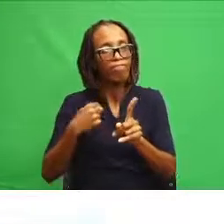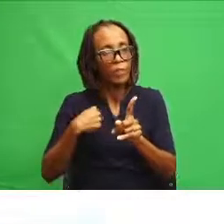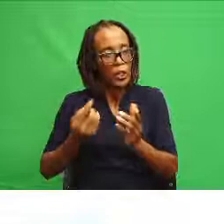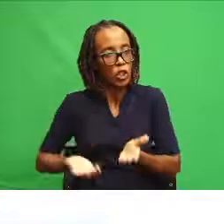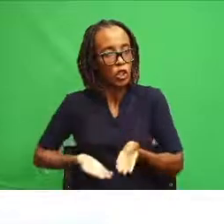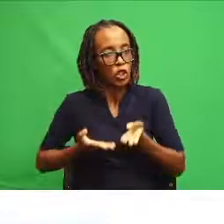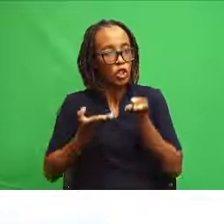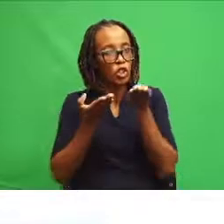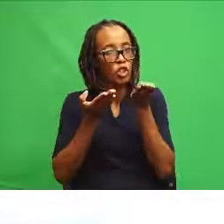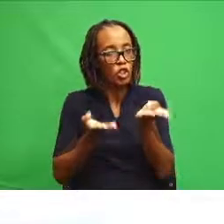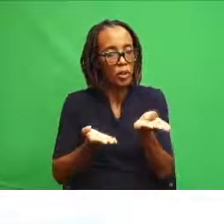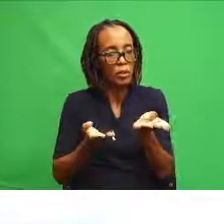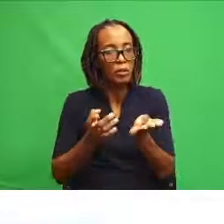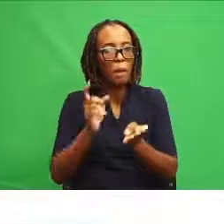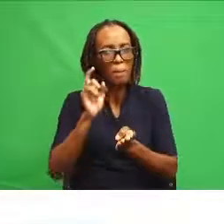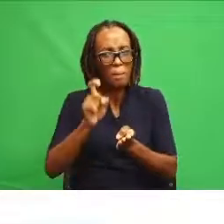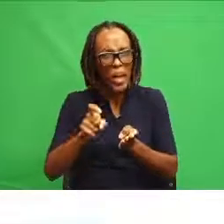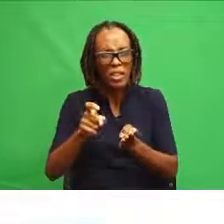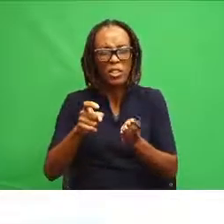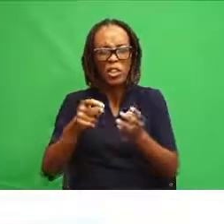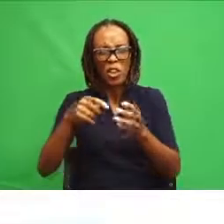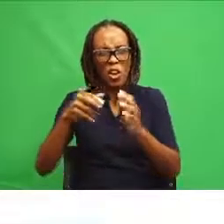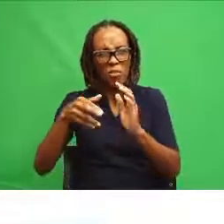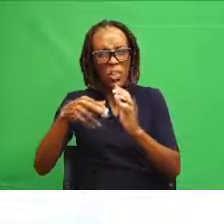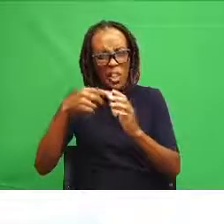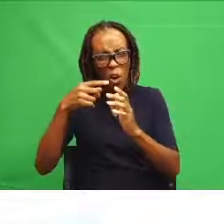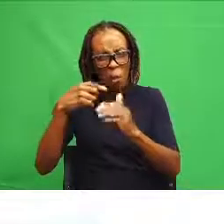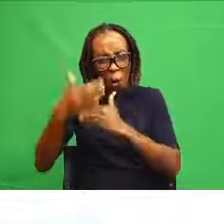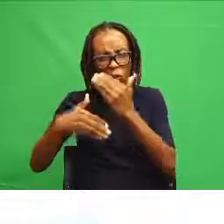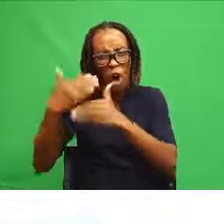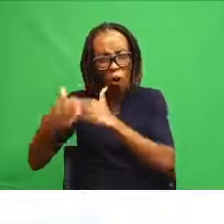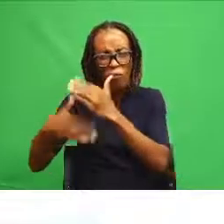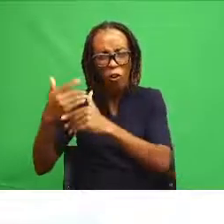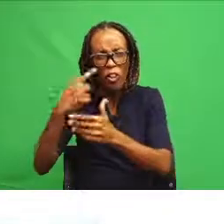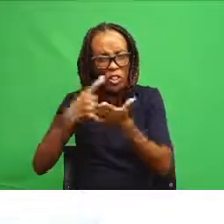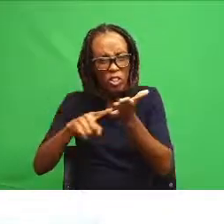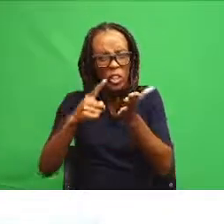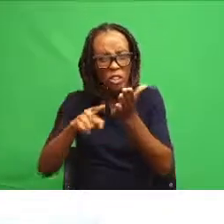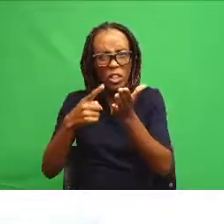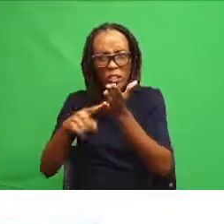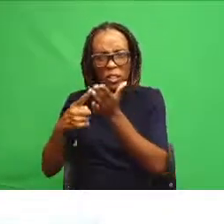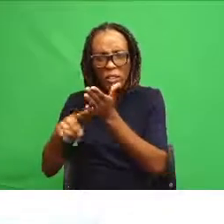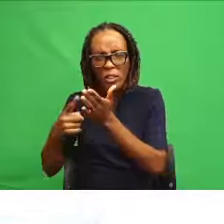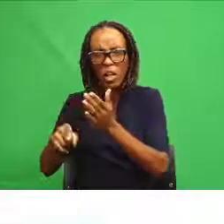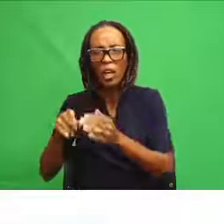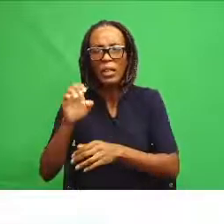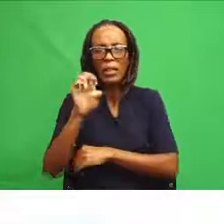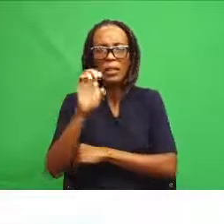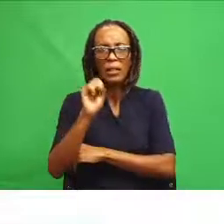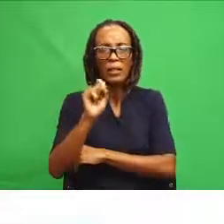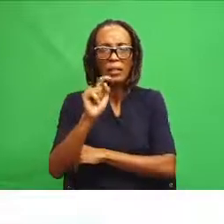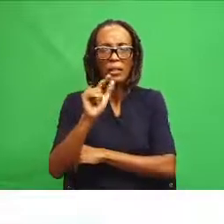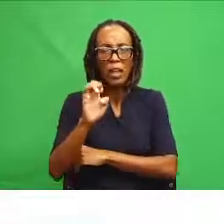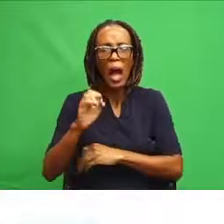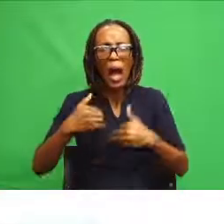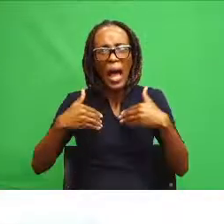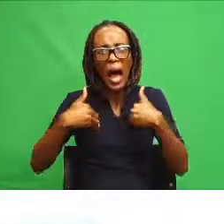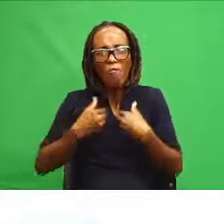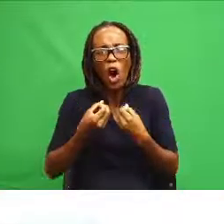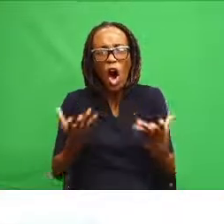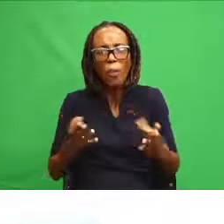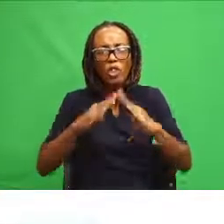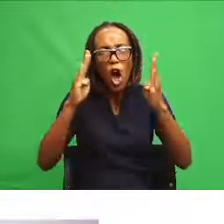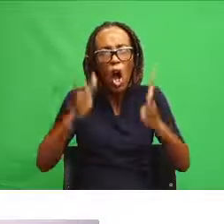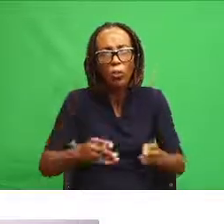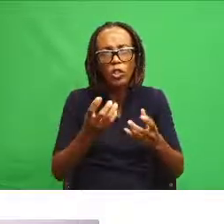recommended that you review your estate plan. Remember, that's why we said the whole context of the estate plan, that you review